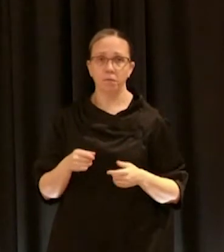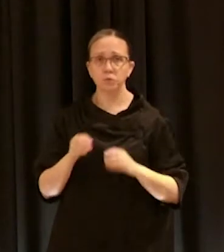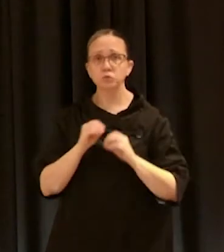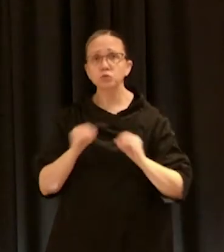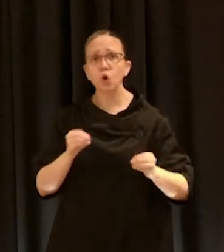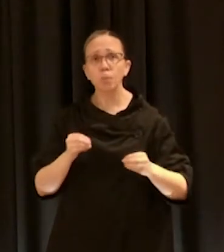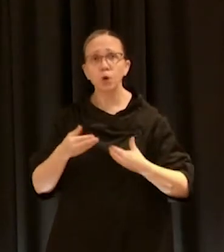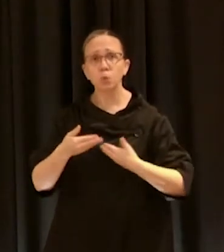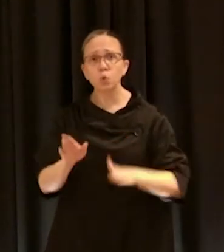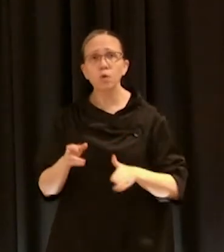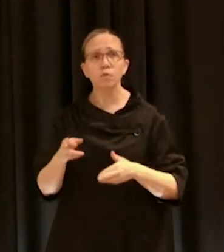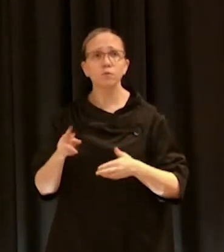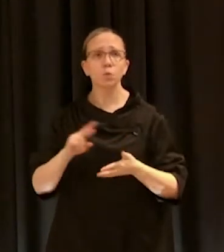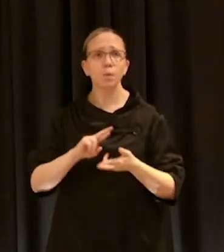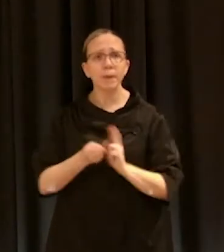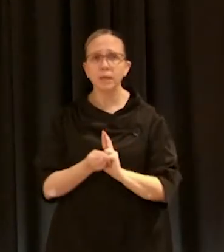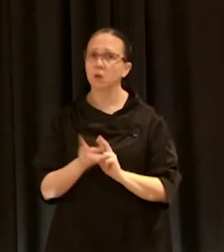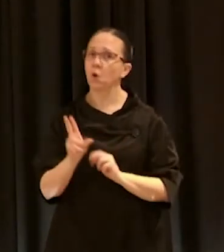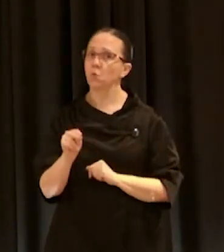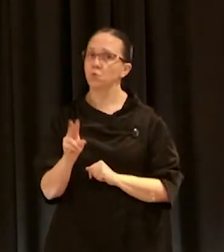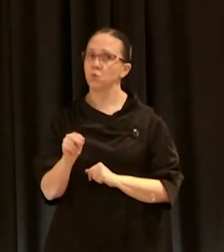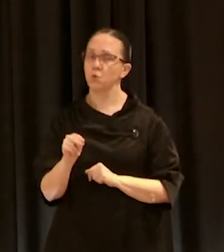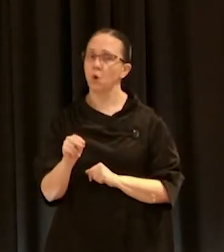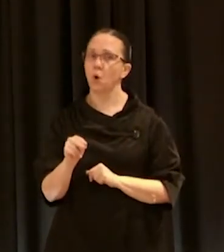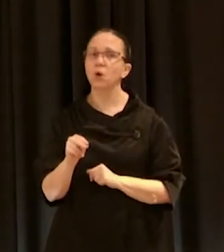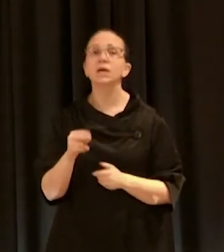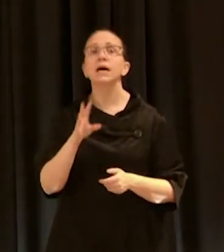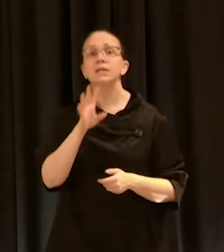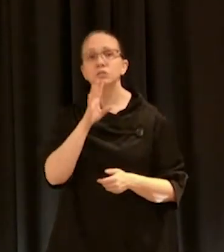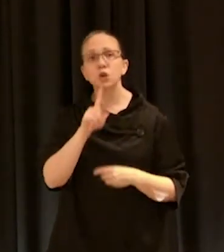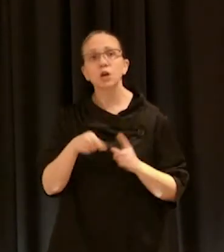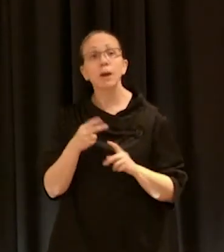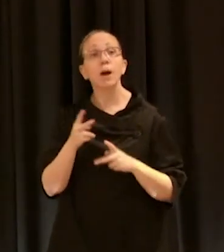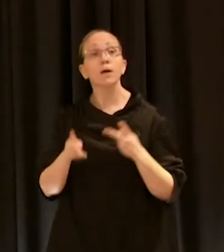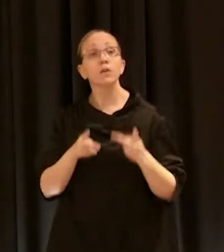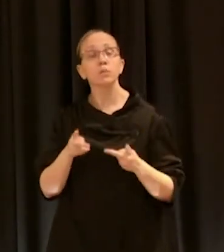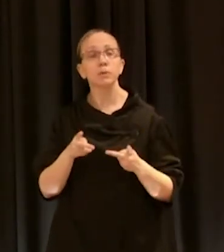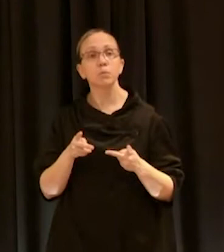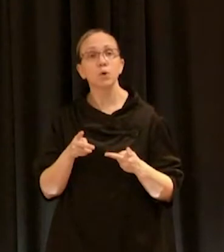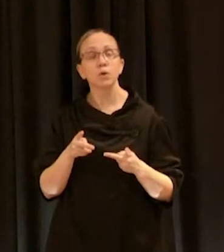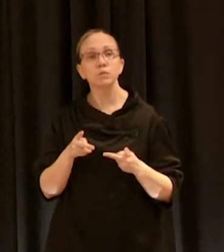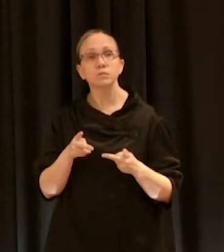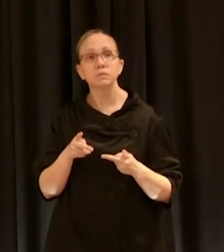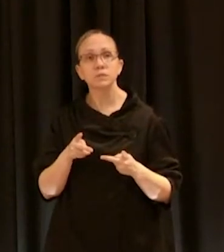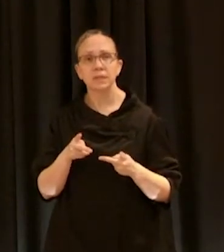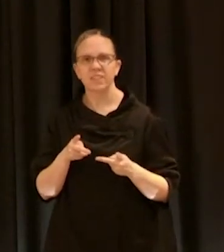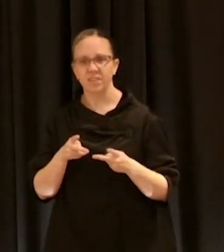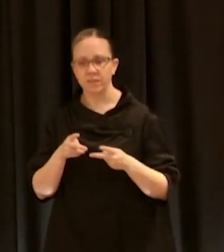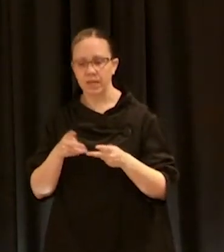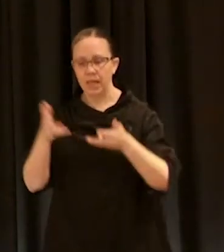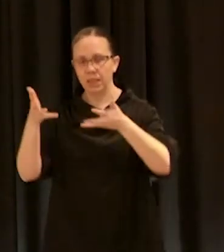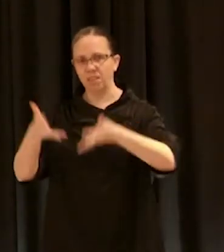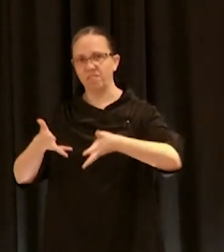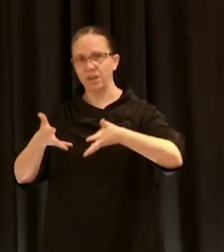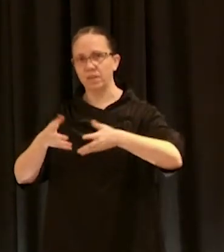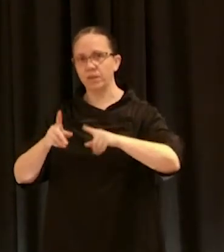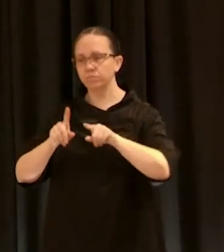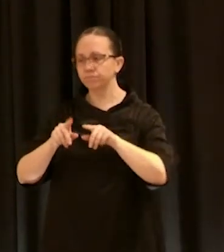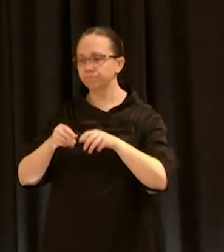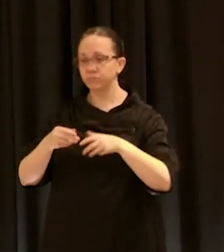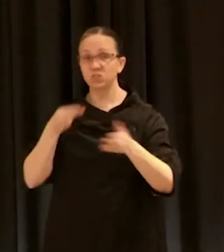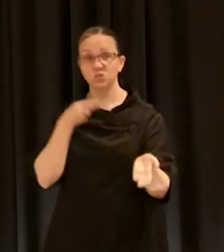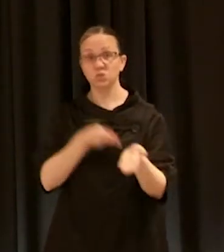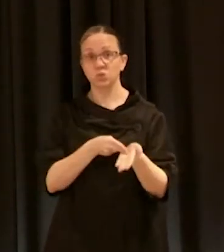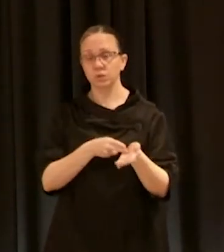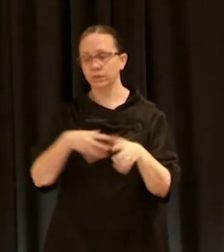there's no more room for repentance from you. No, it's talking about those who have turned, those who have blasphemed, those who have walked away from